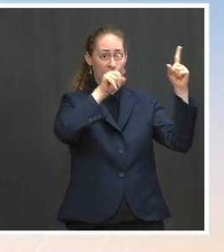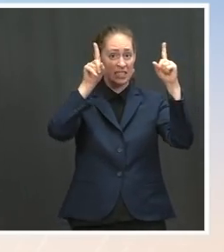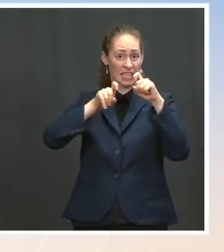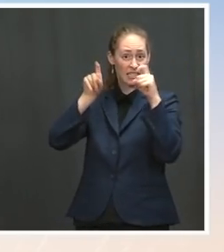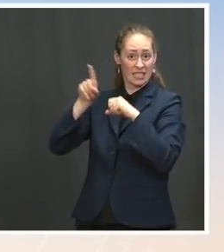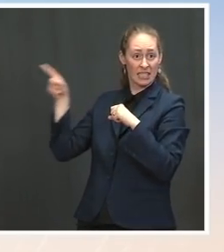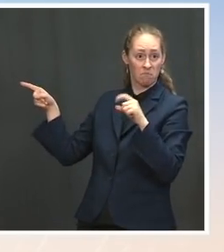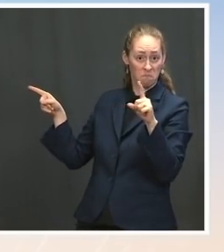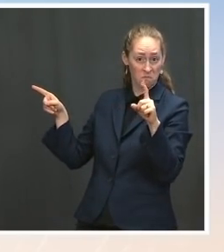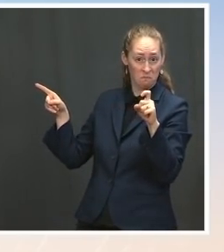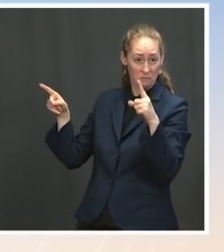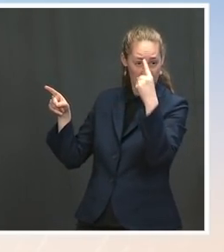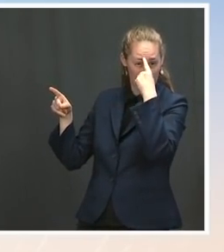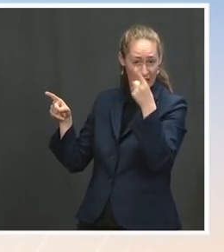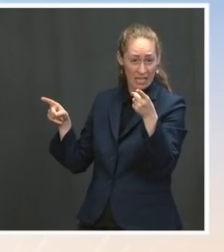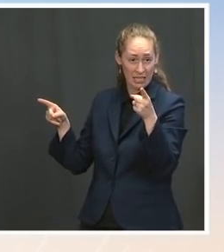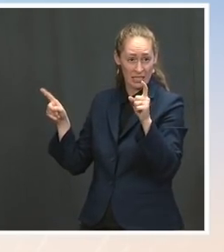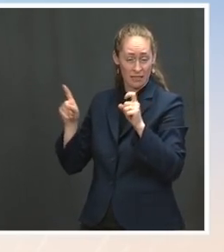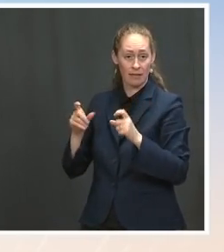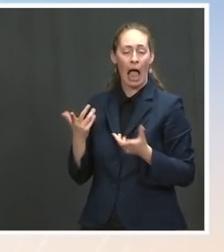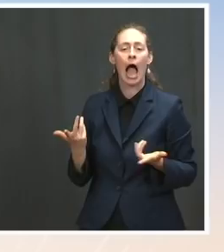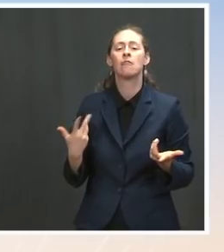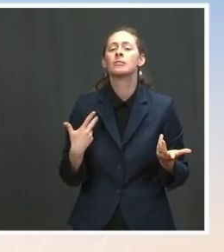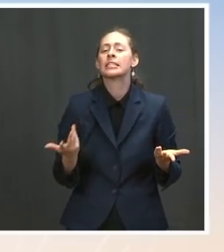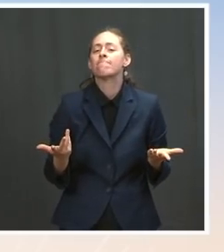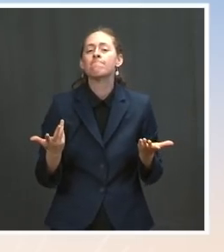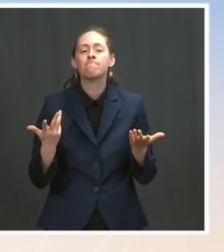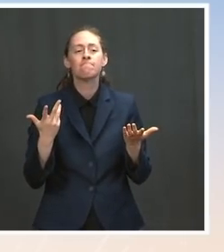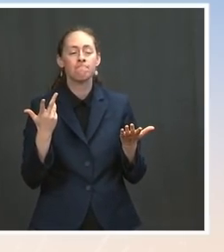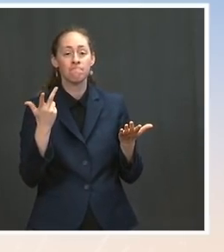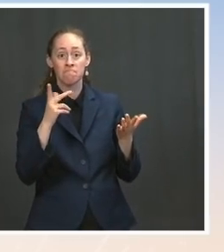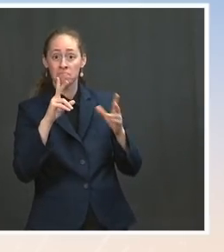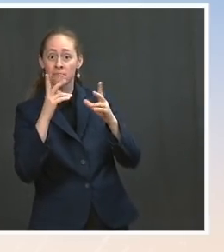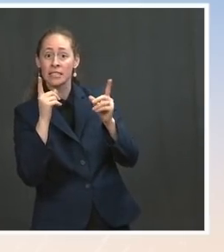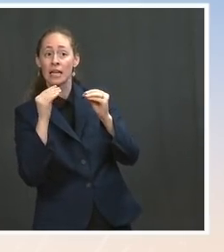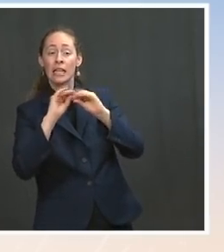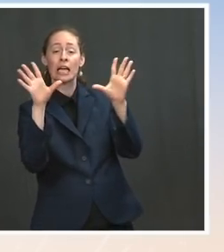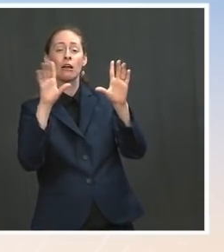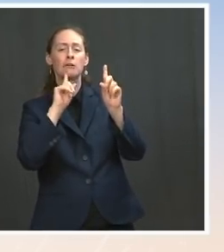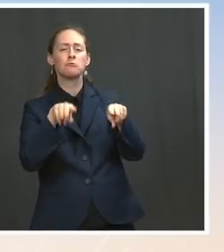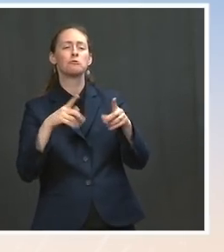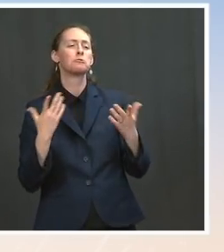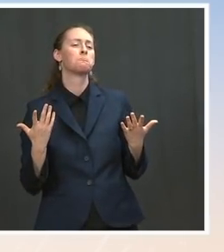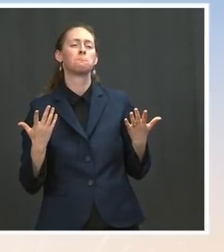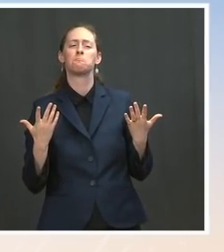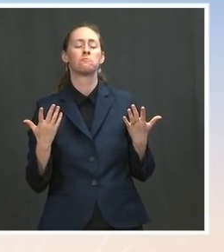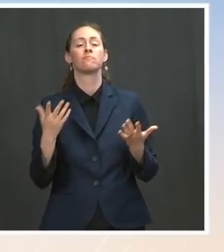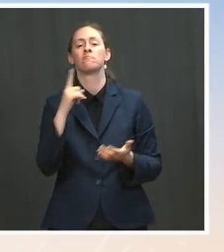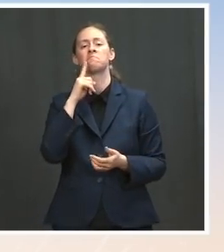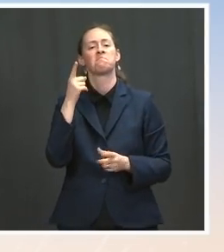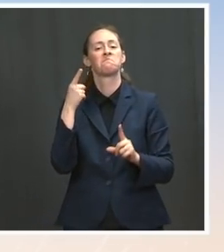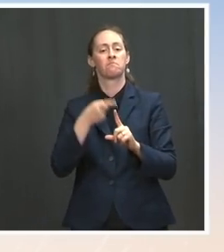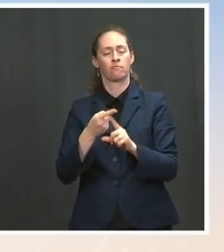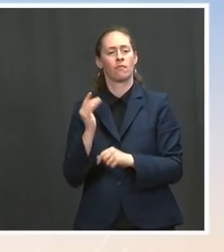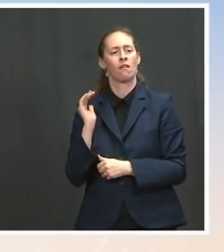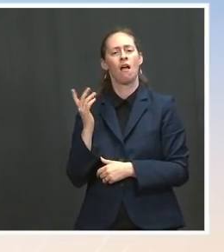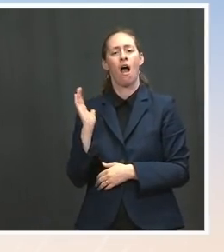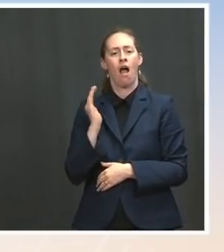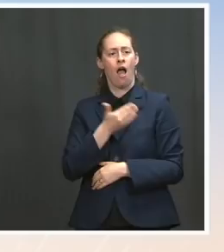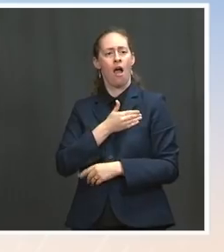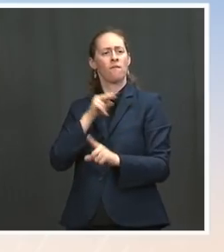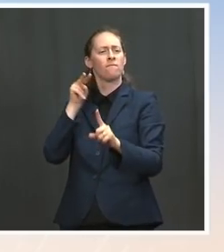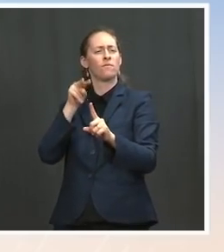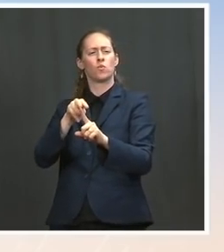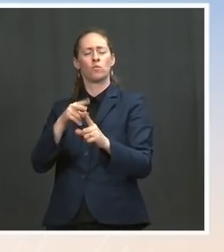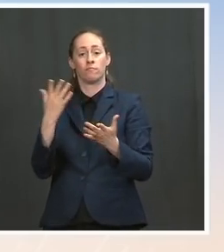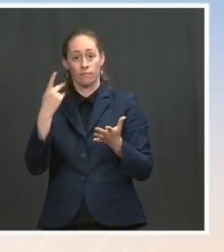further analysis on that other than to tell you that our view is that when there are criminal entities within